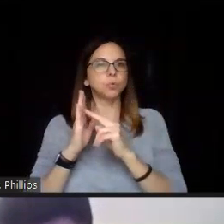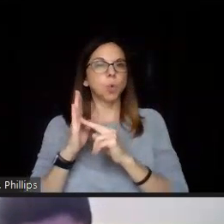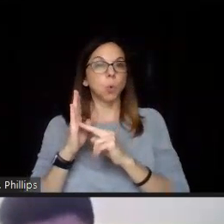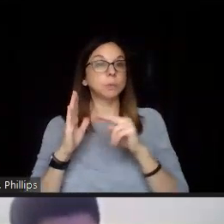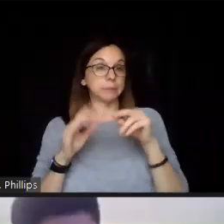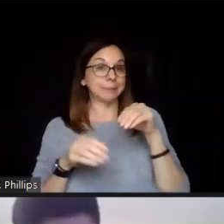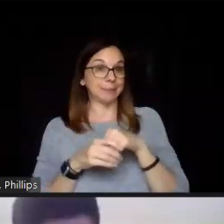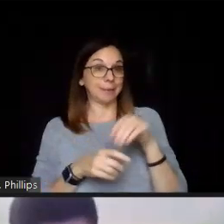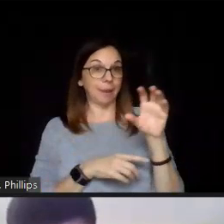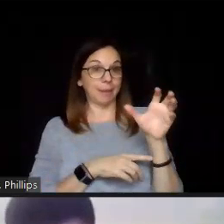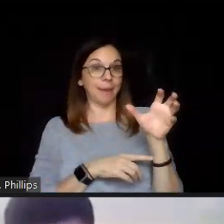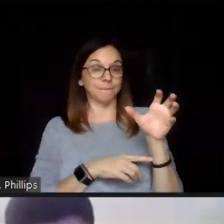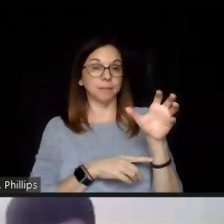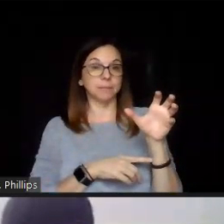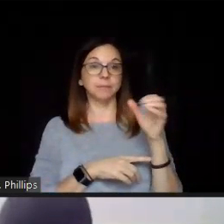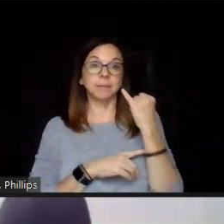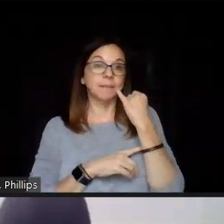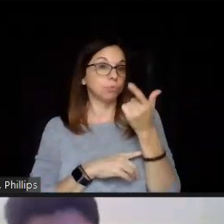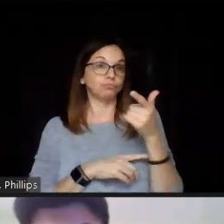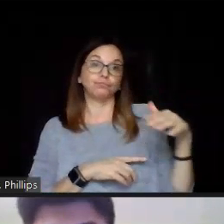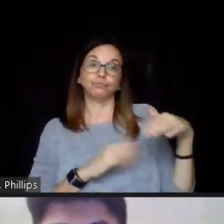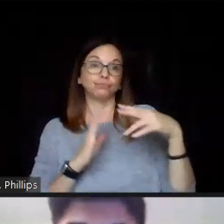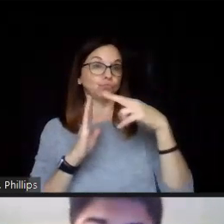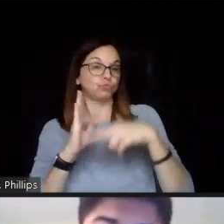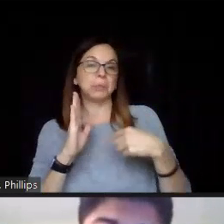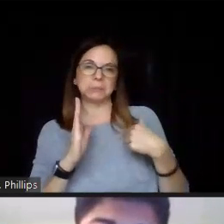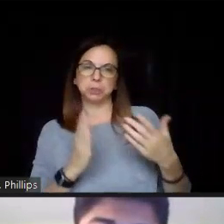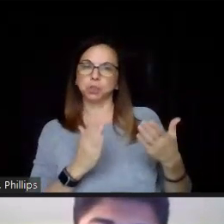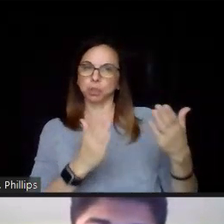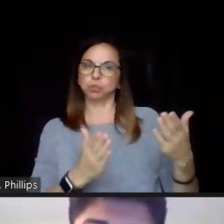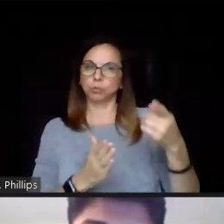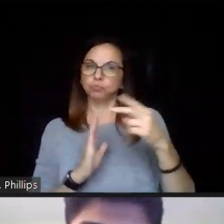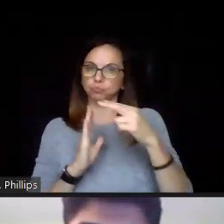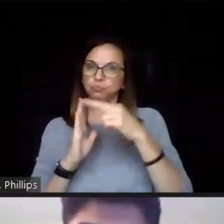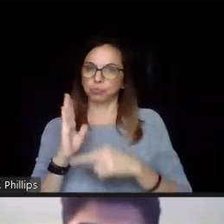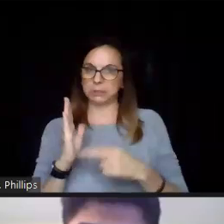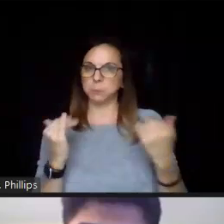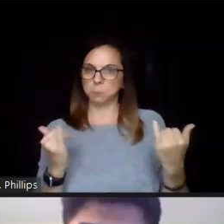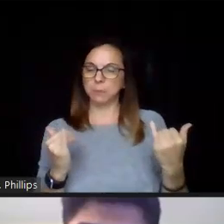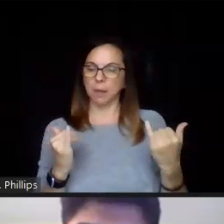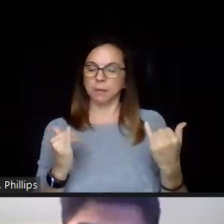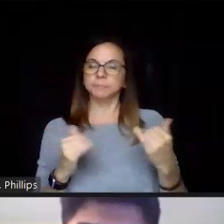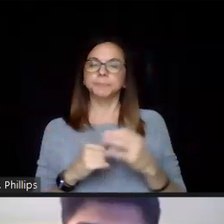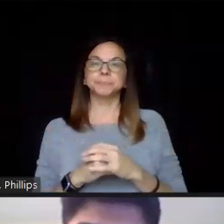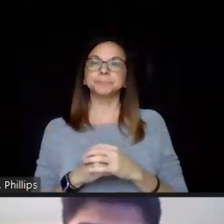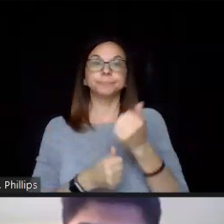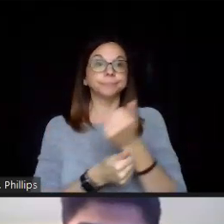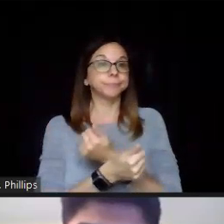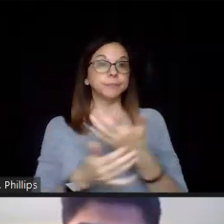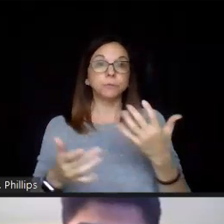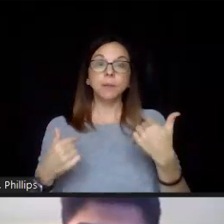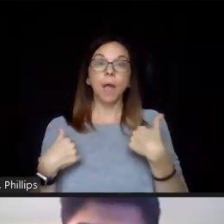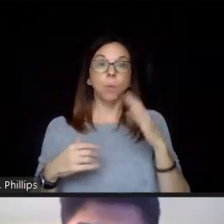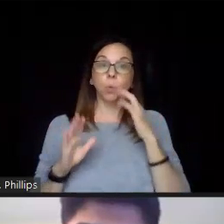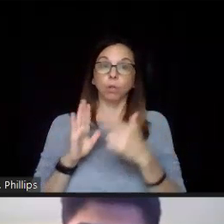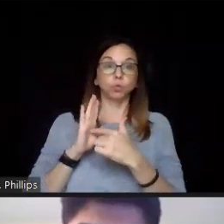in Canvas. If you haven't read through these yet, I would suggest that you do that today. So everything I'm going to